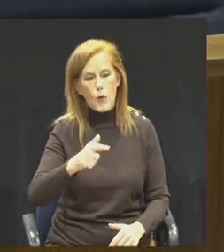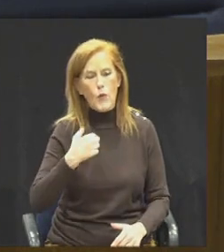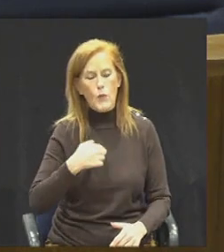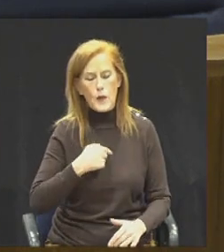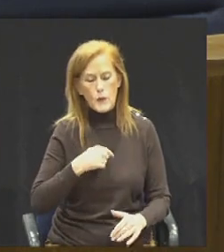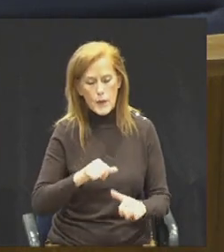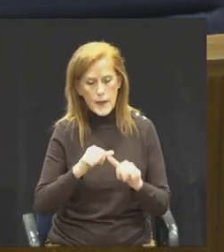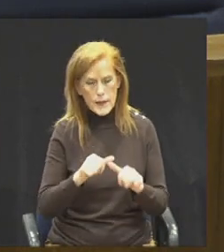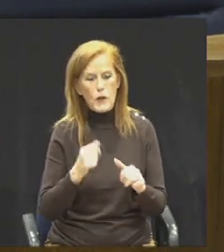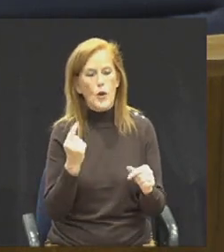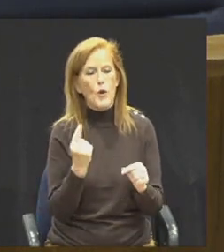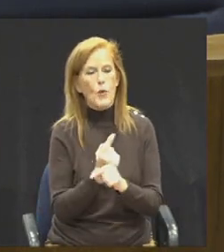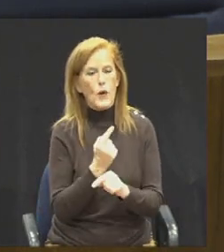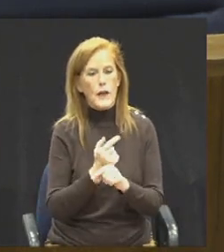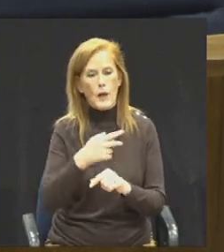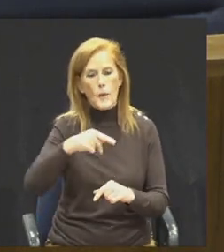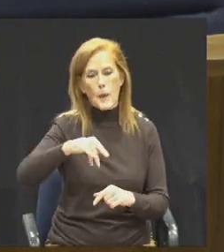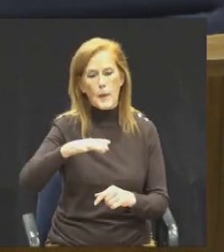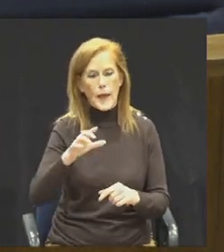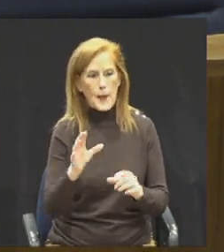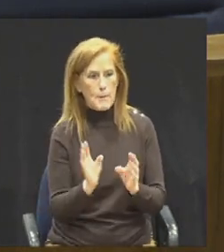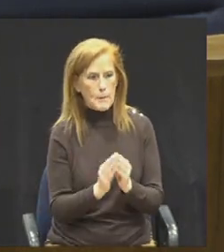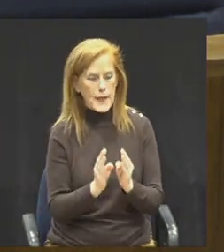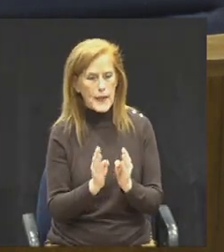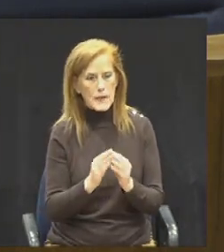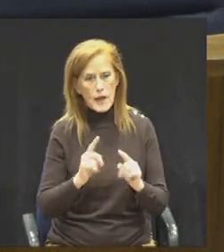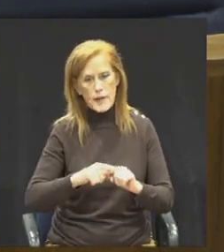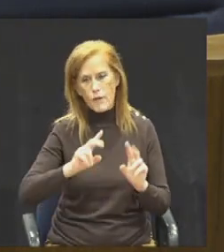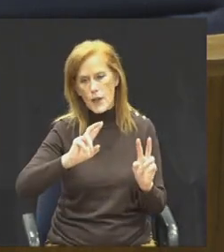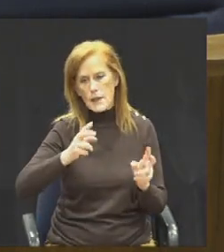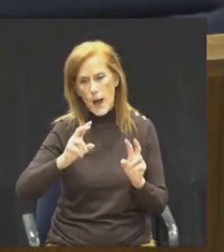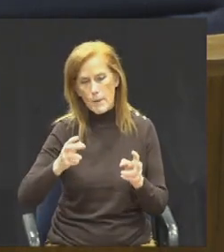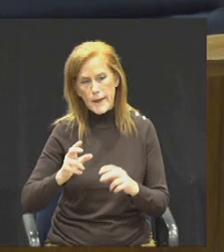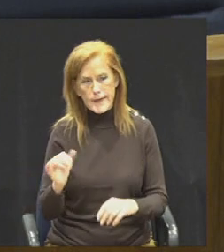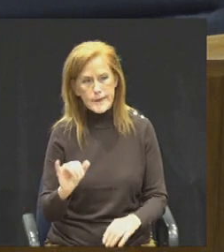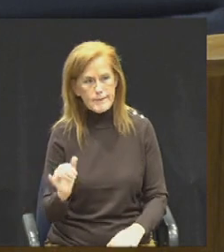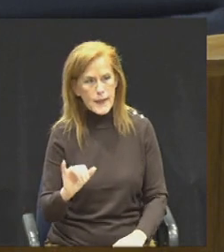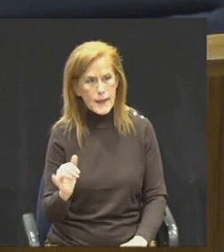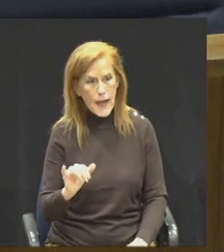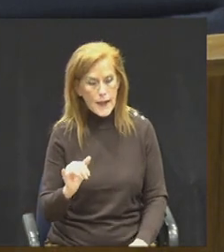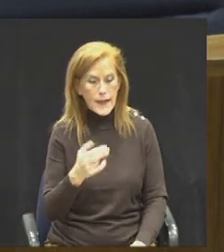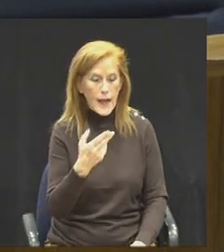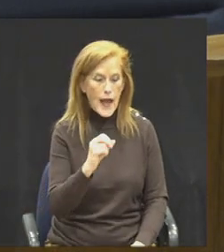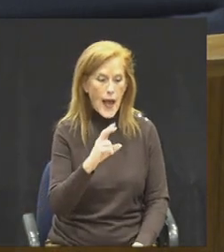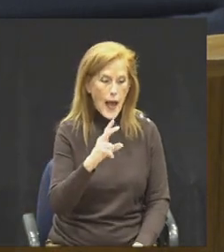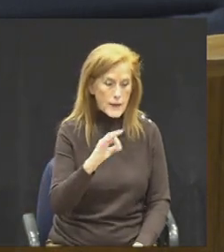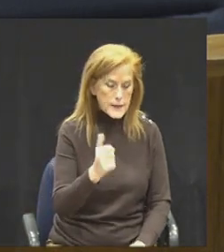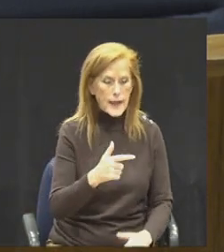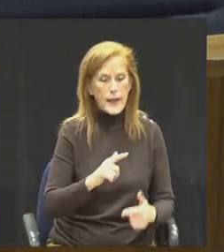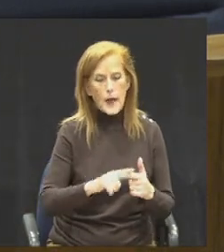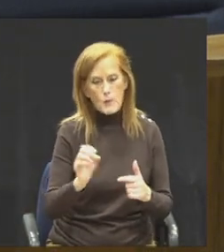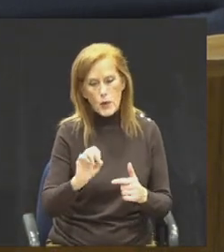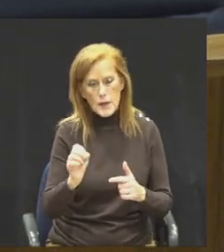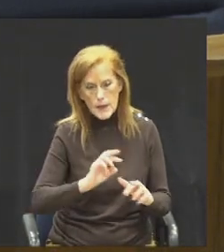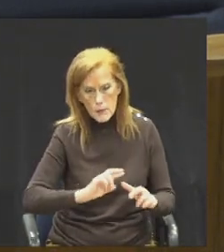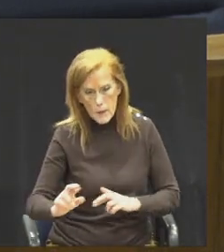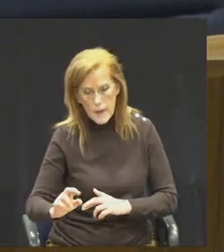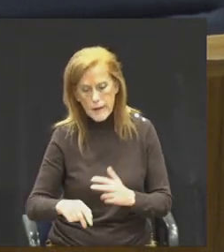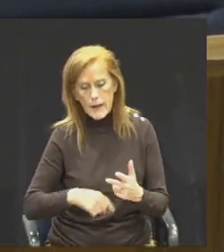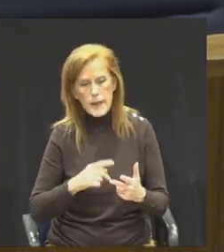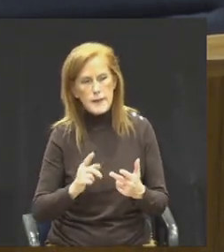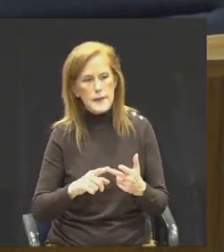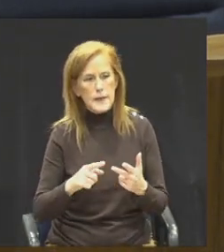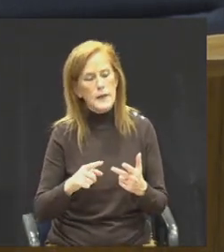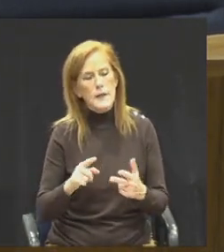meetings, public meetings on topics such as housing emergency preparedness, employment,